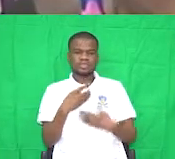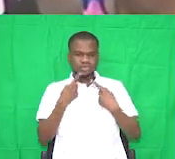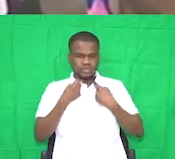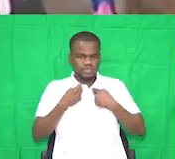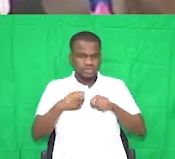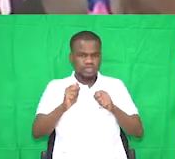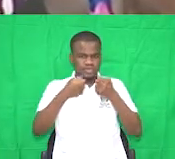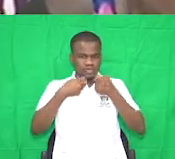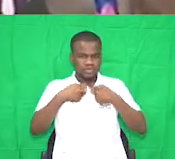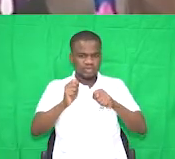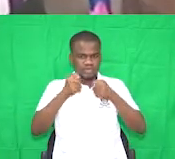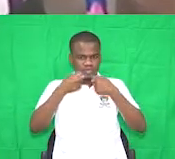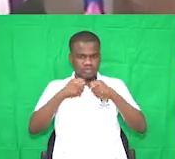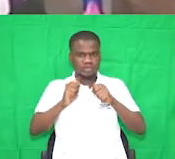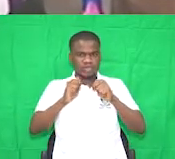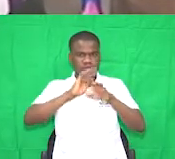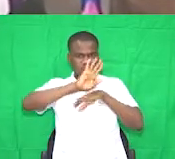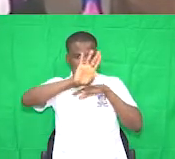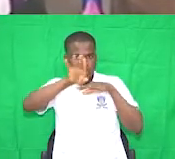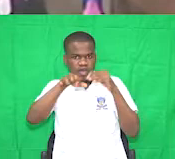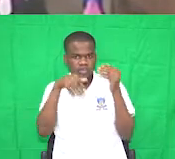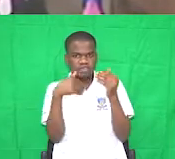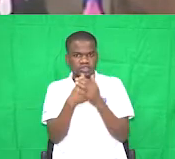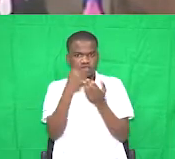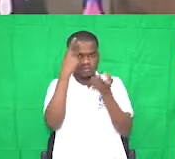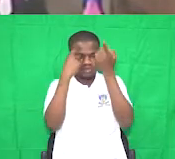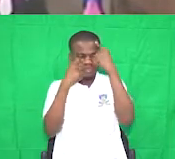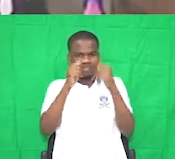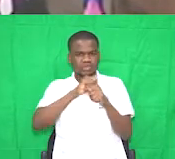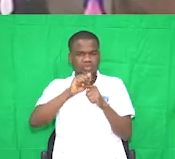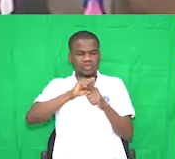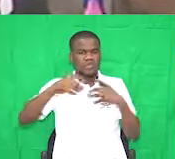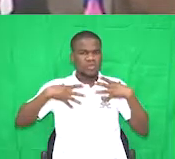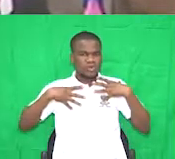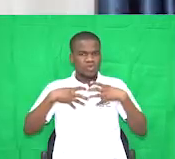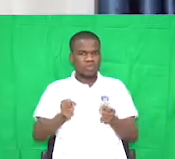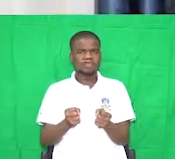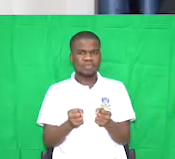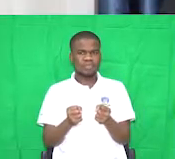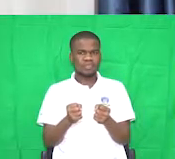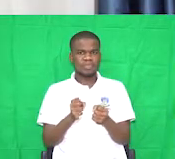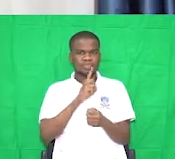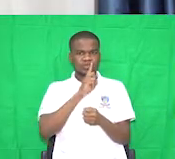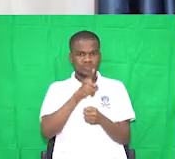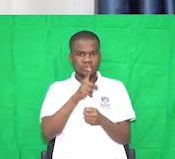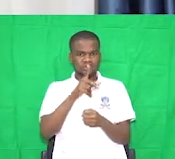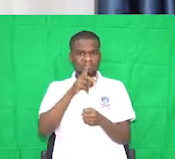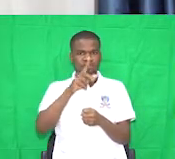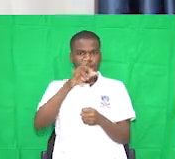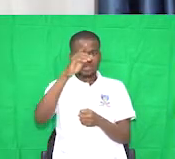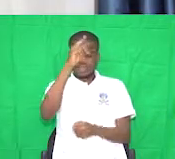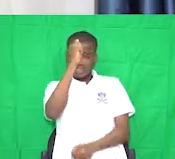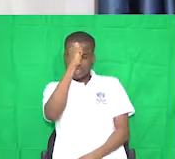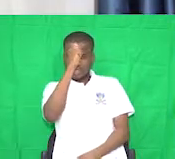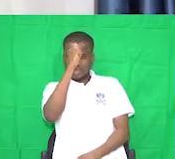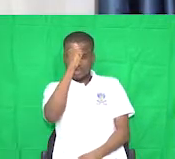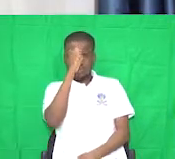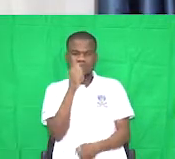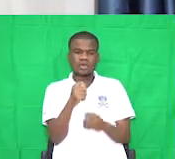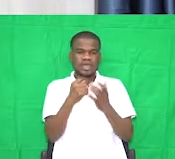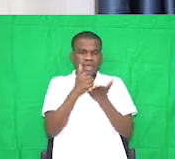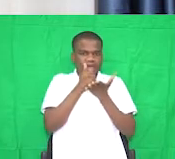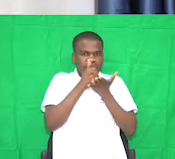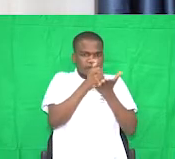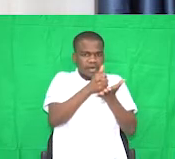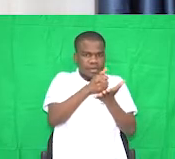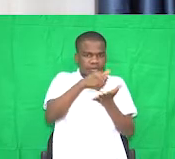apostle. And therefore, for the next few years, Timothy had accompanied the